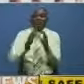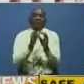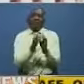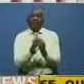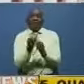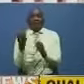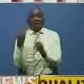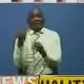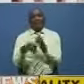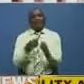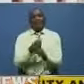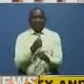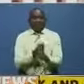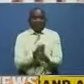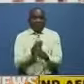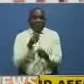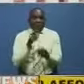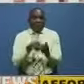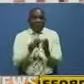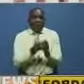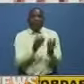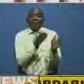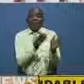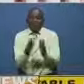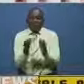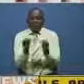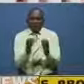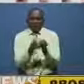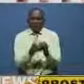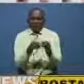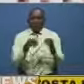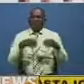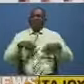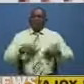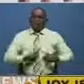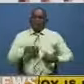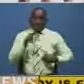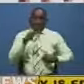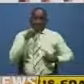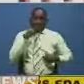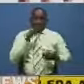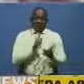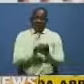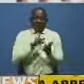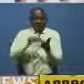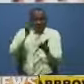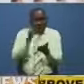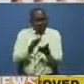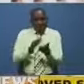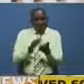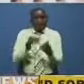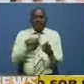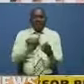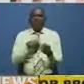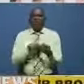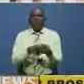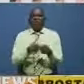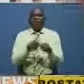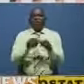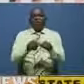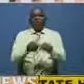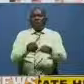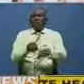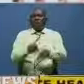to previous years, making the preparations more tedious. She says the students had to spend more time